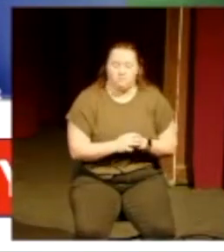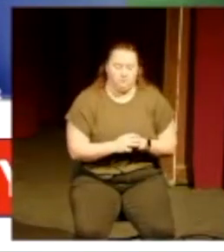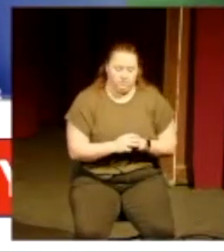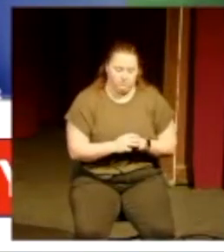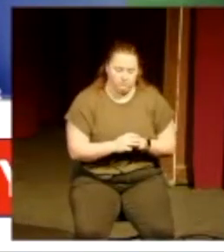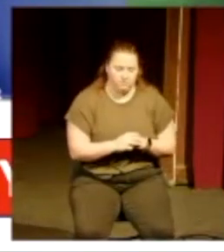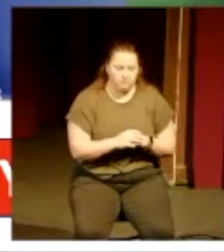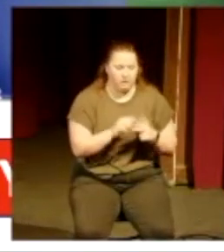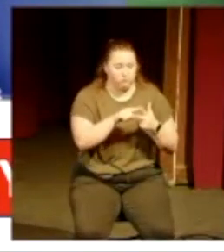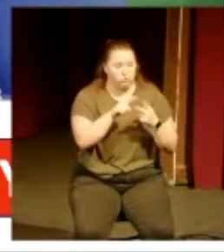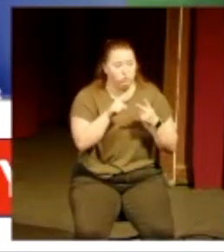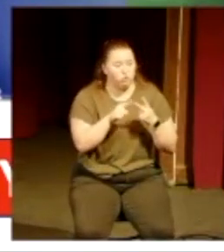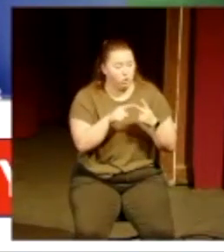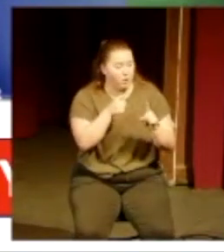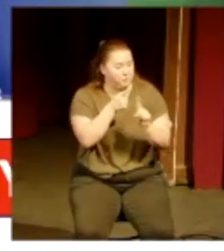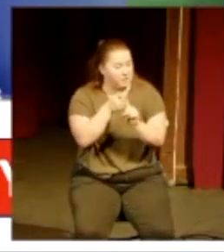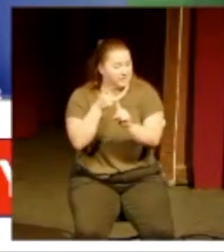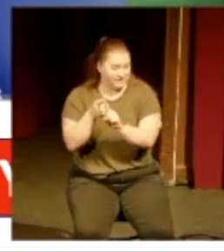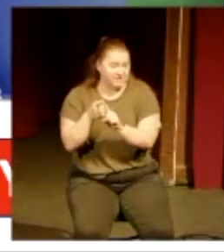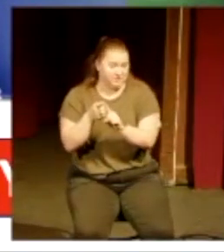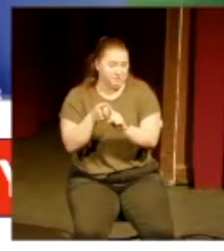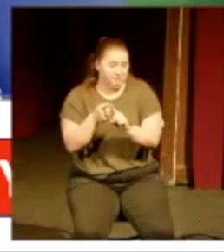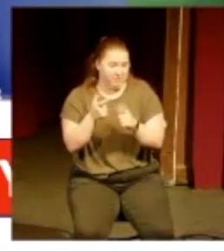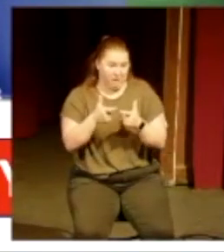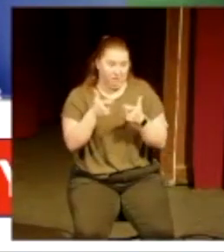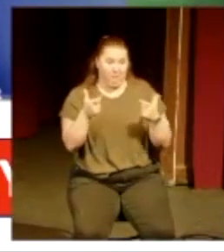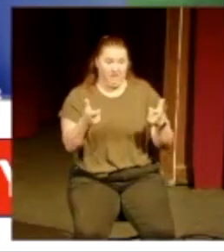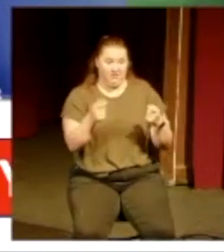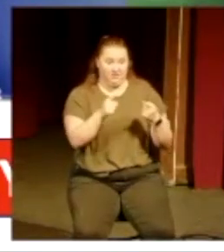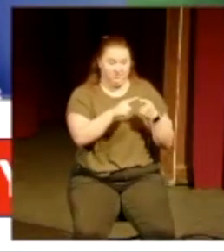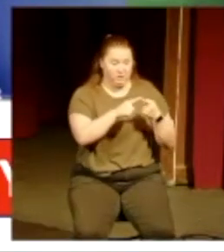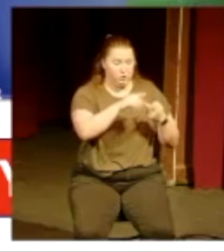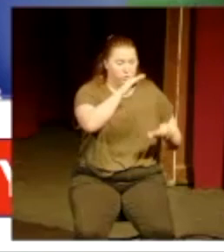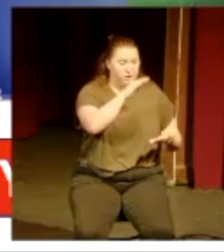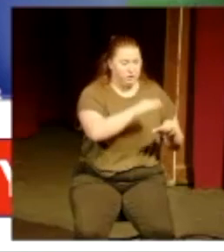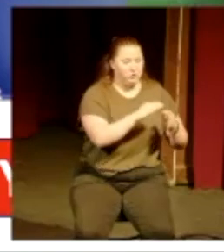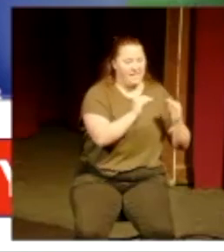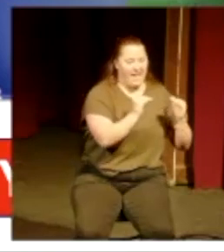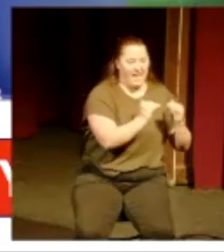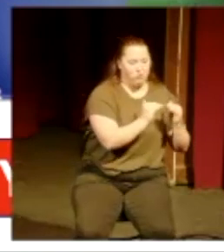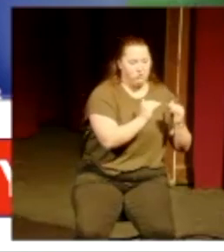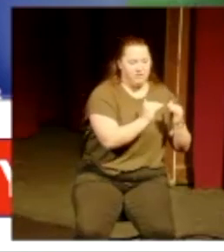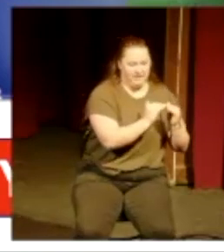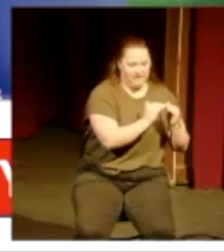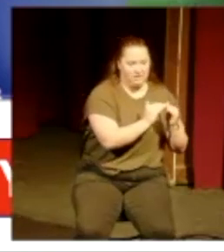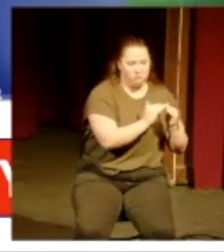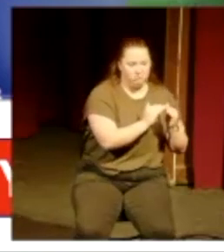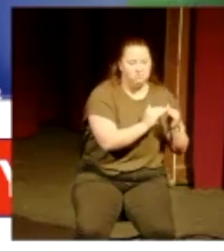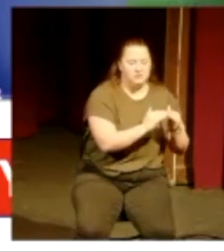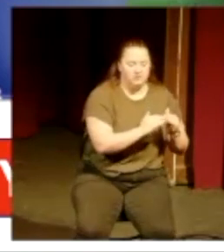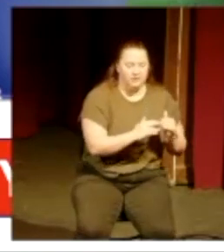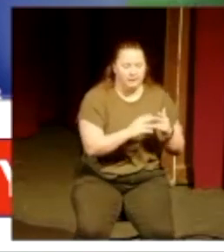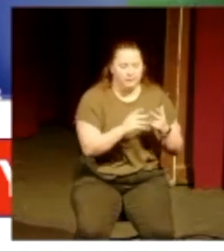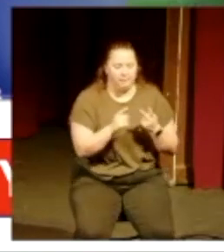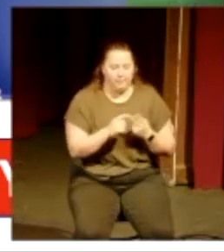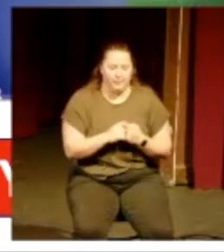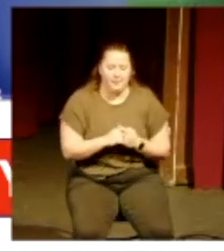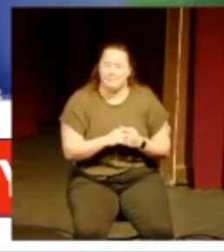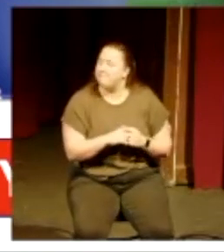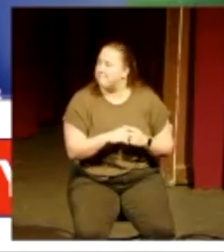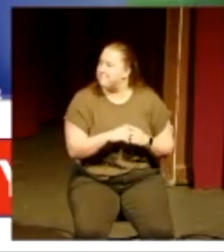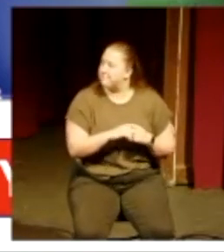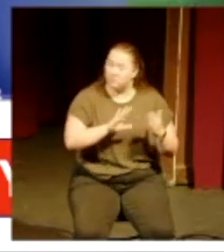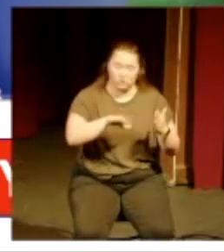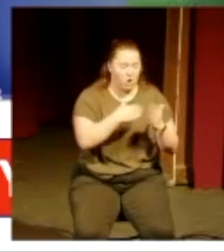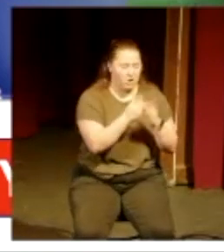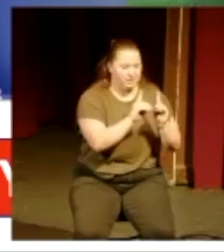just the two objectives, but they're whoppers. That first one especially, reduce equity gaps in course success rates across, here's the key word, all